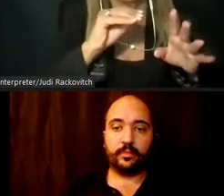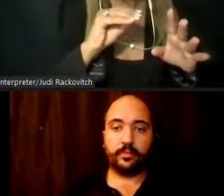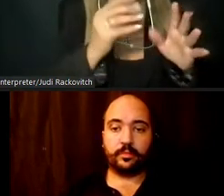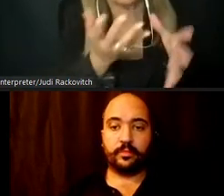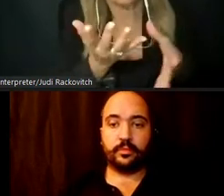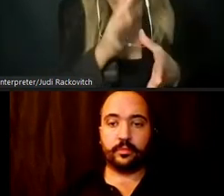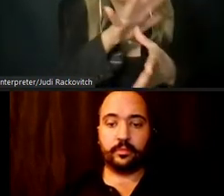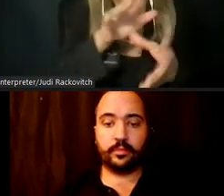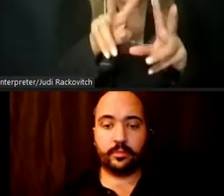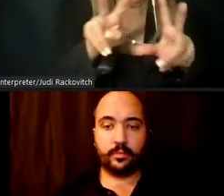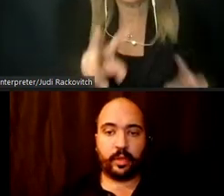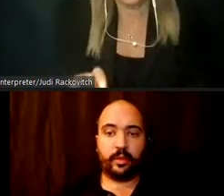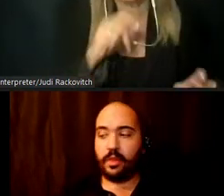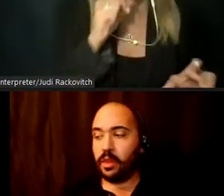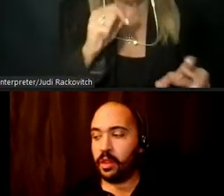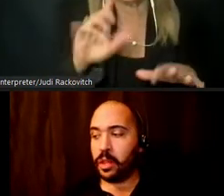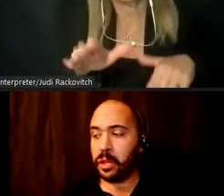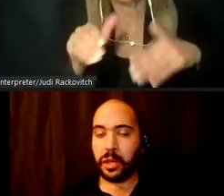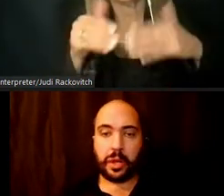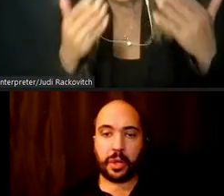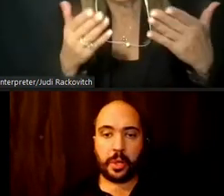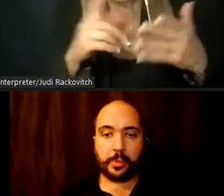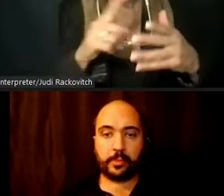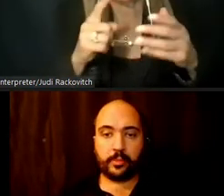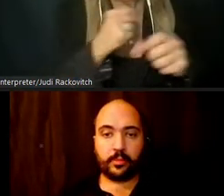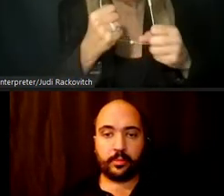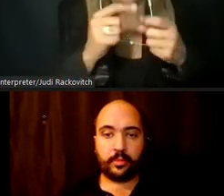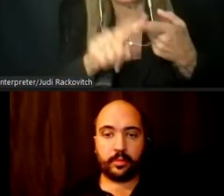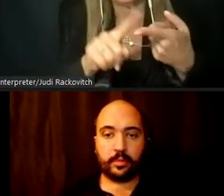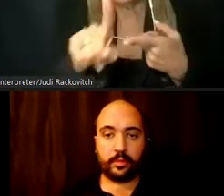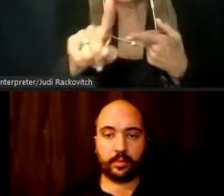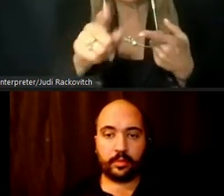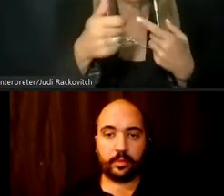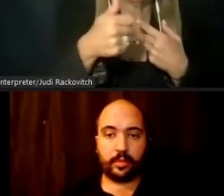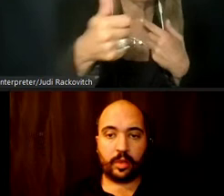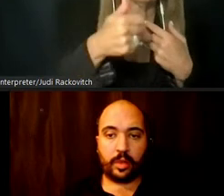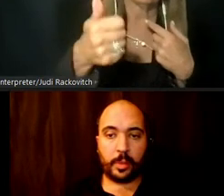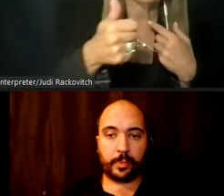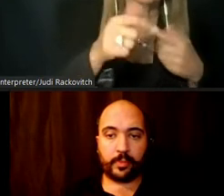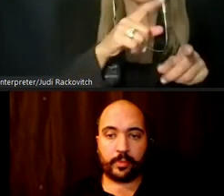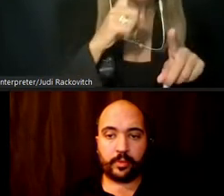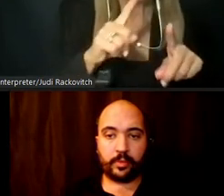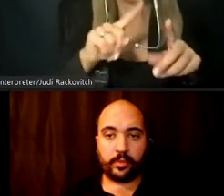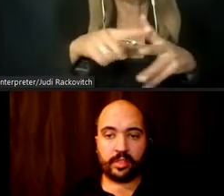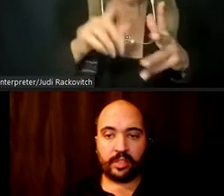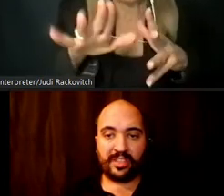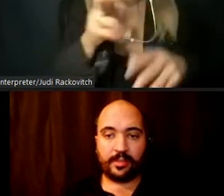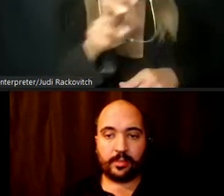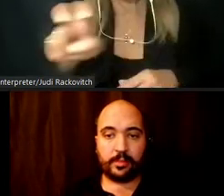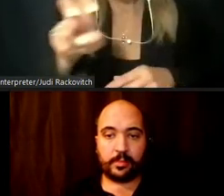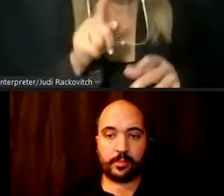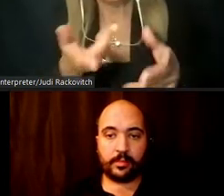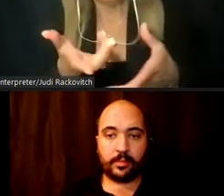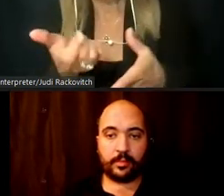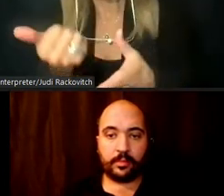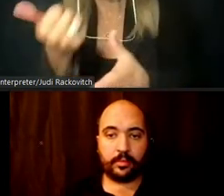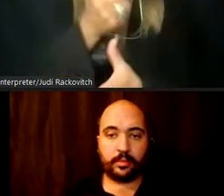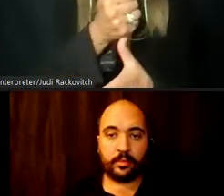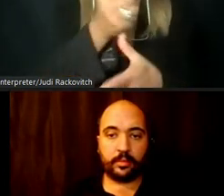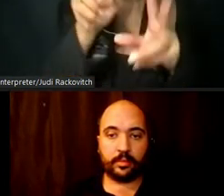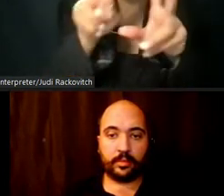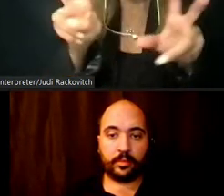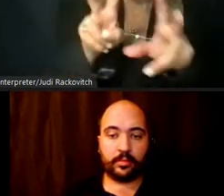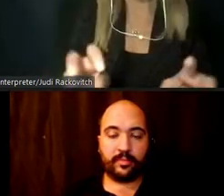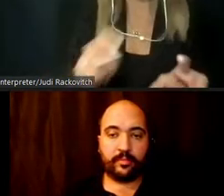driving to transit stations near the Central Business District to begin their transit trip. Based on the preliminary analysis, the shift to transit would not notably change